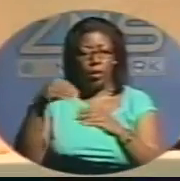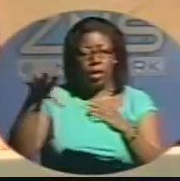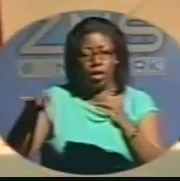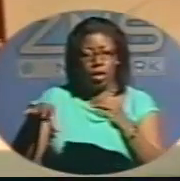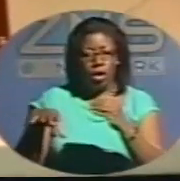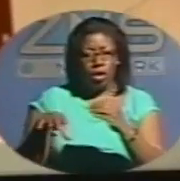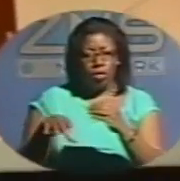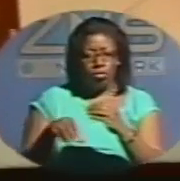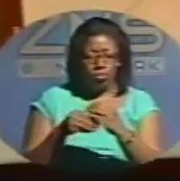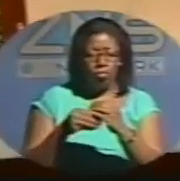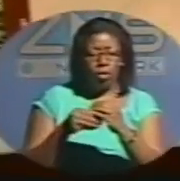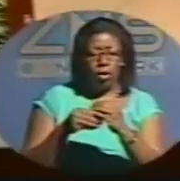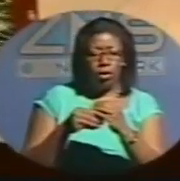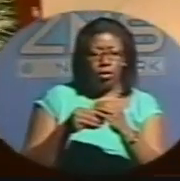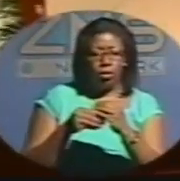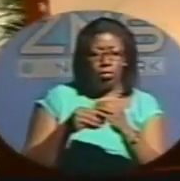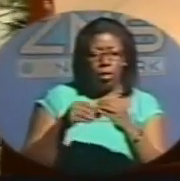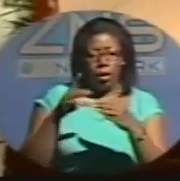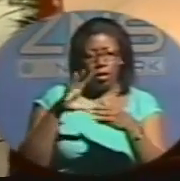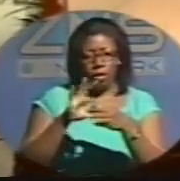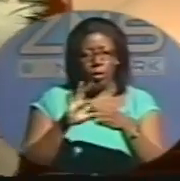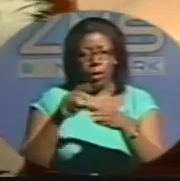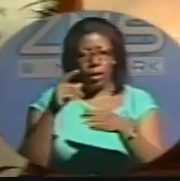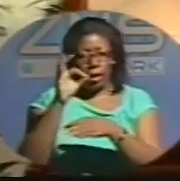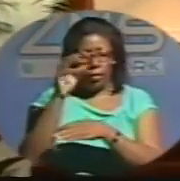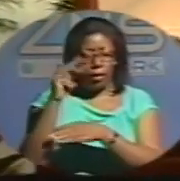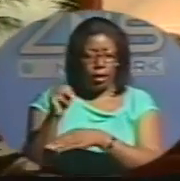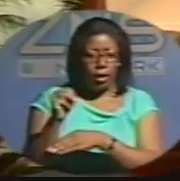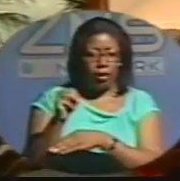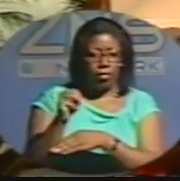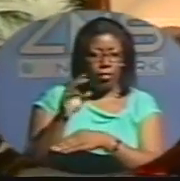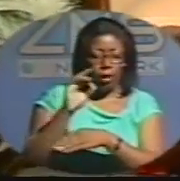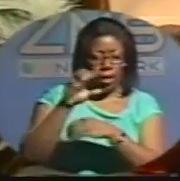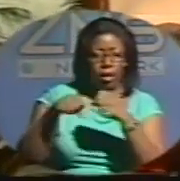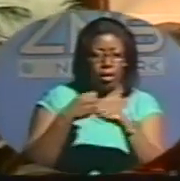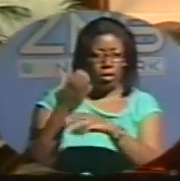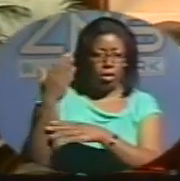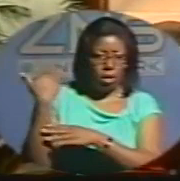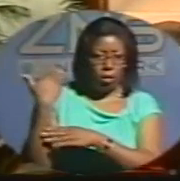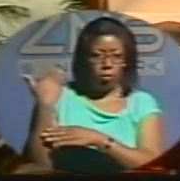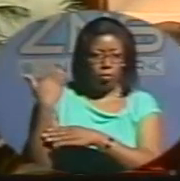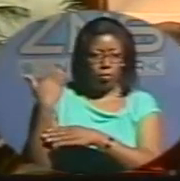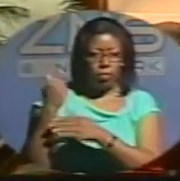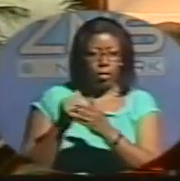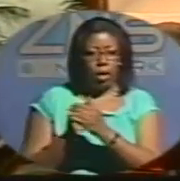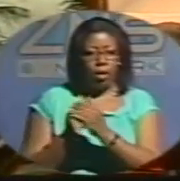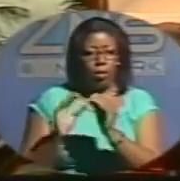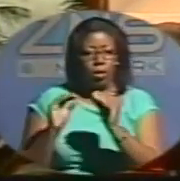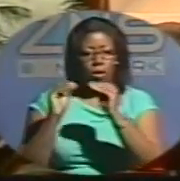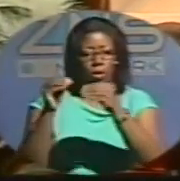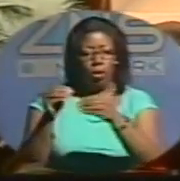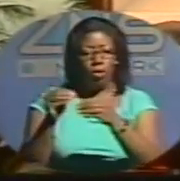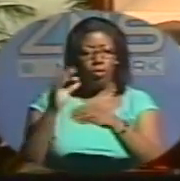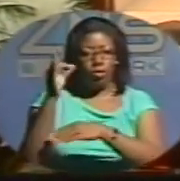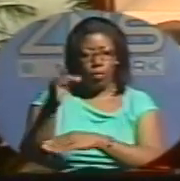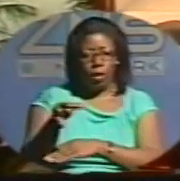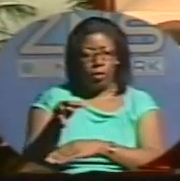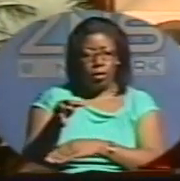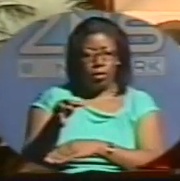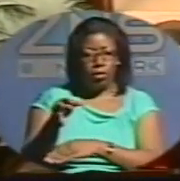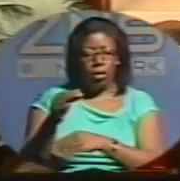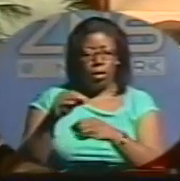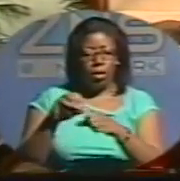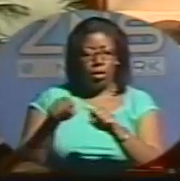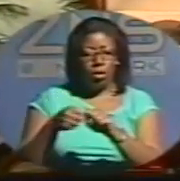saw what many people already saw in Charles Maynard, but was willing to go a little further and place him prominently in national service so that the entire nation